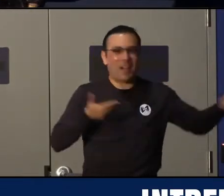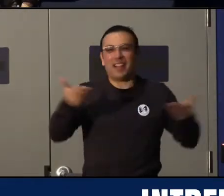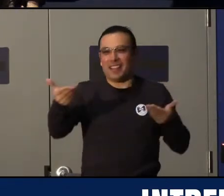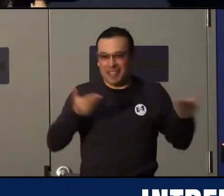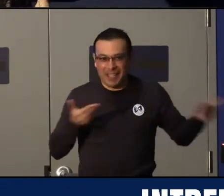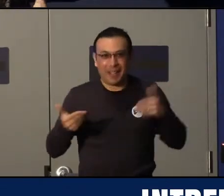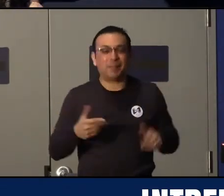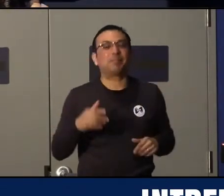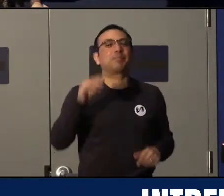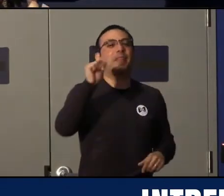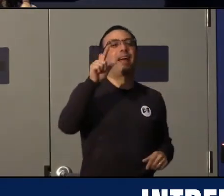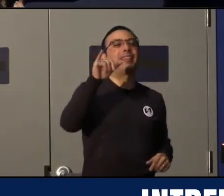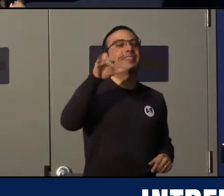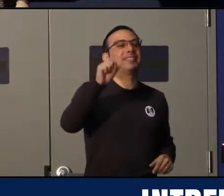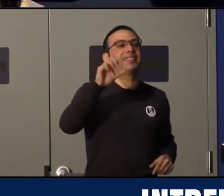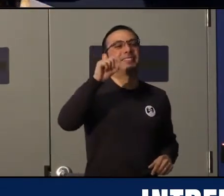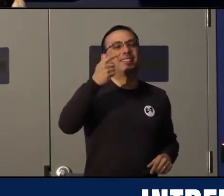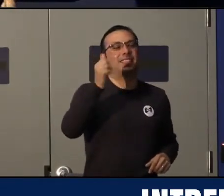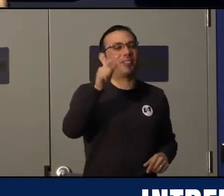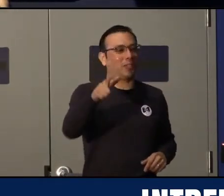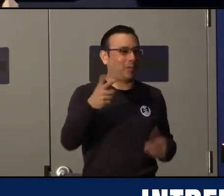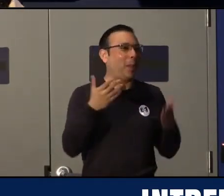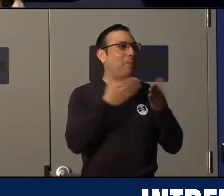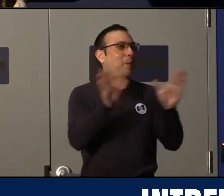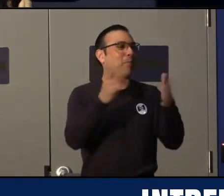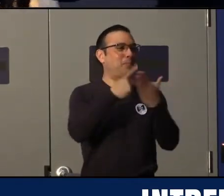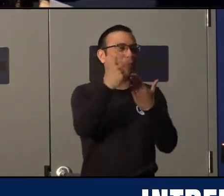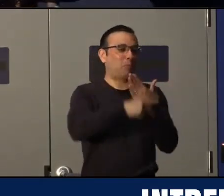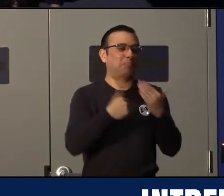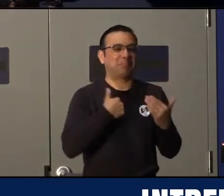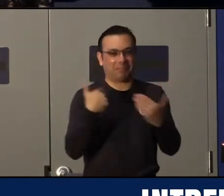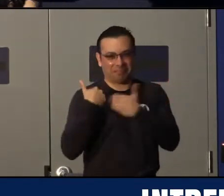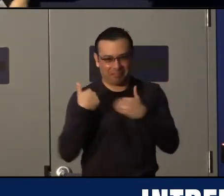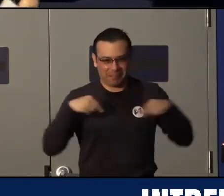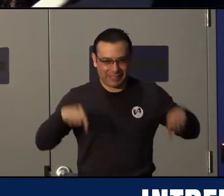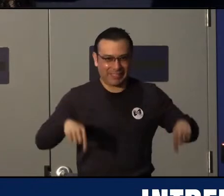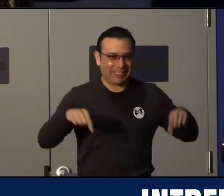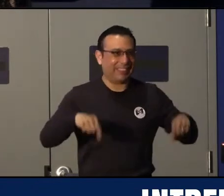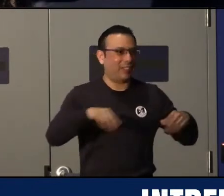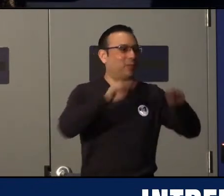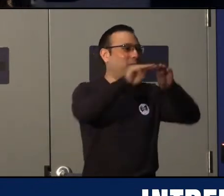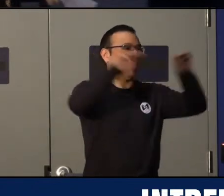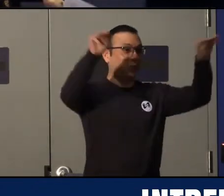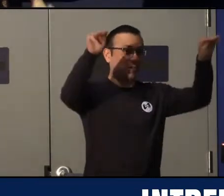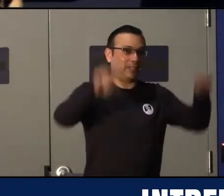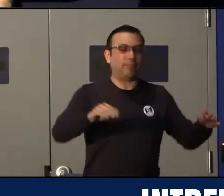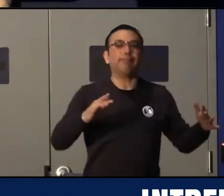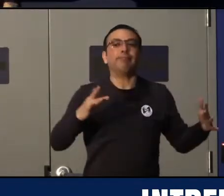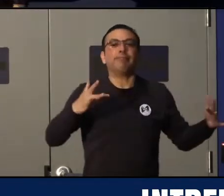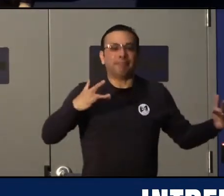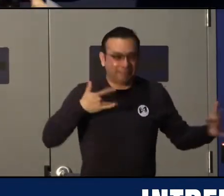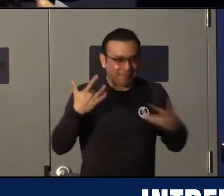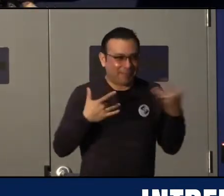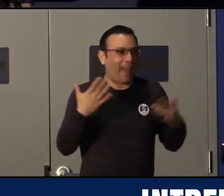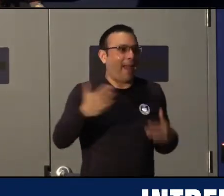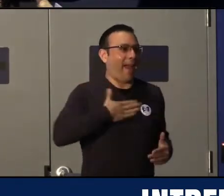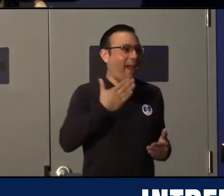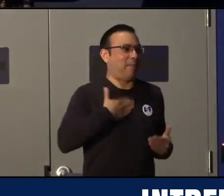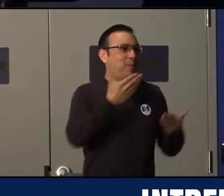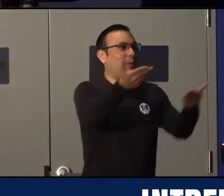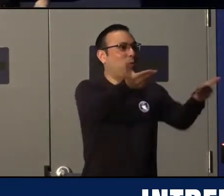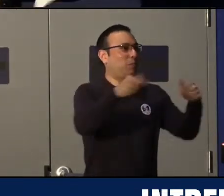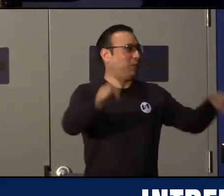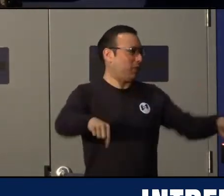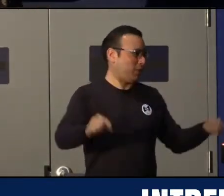Excellent. My name is Alicia Siegel. I'm the producer of public programs here at the Intrepid Sea, Air, and Space Museum. We are so excited to be welcoming you all back here